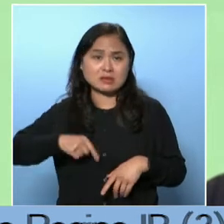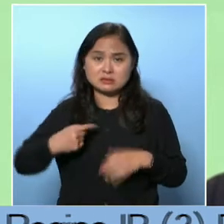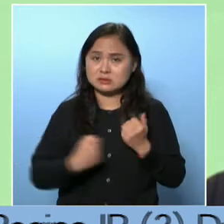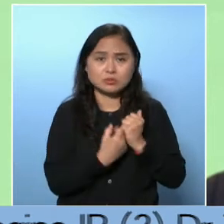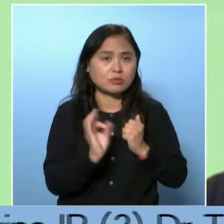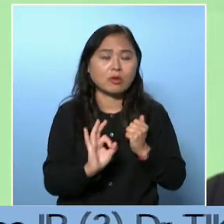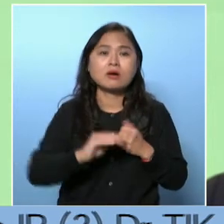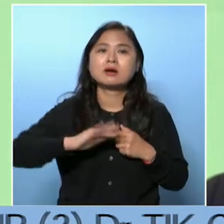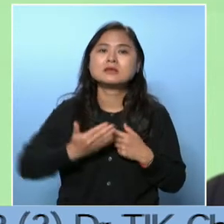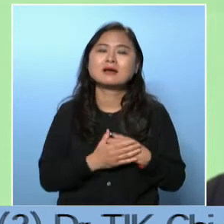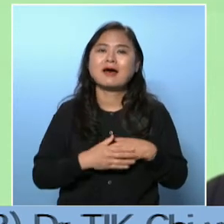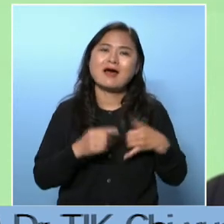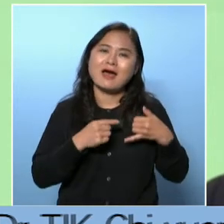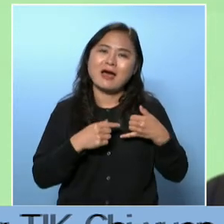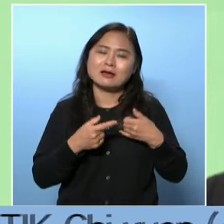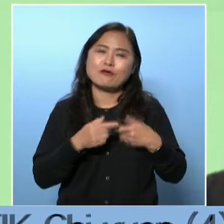heartwarming stories.